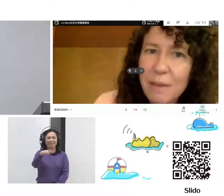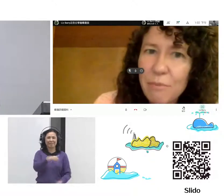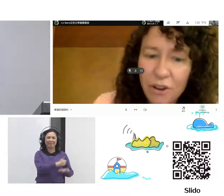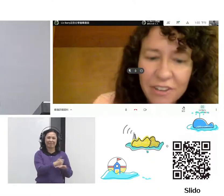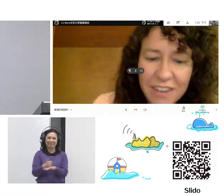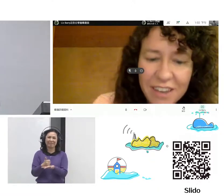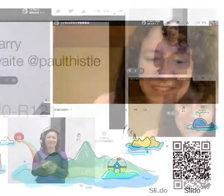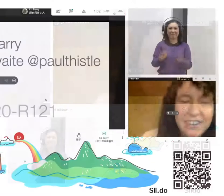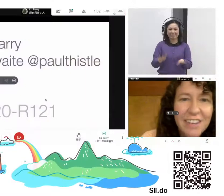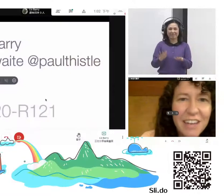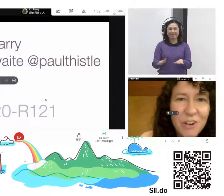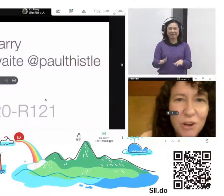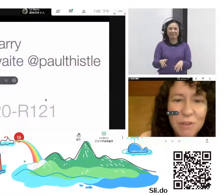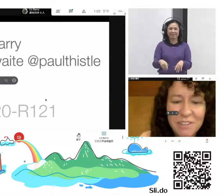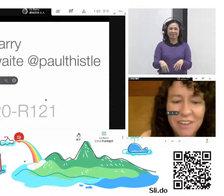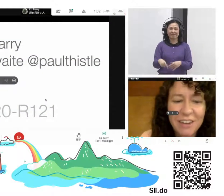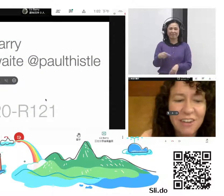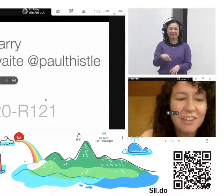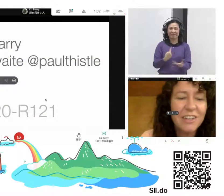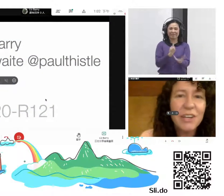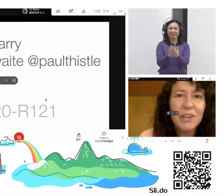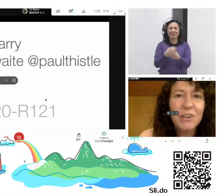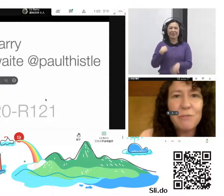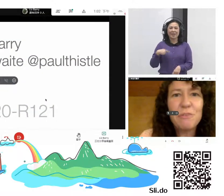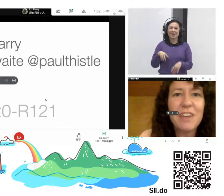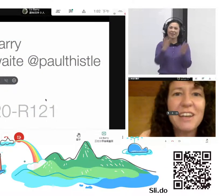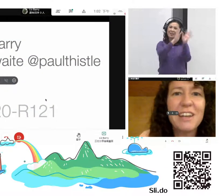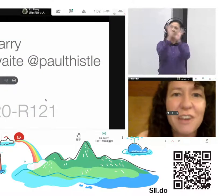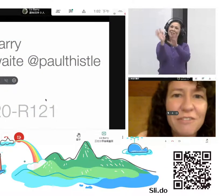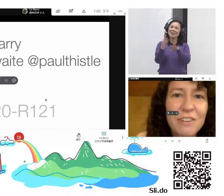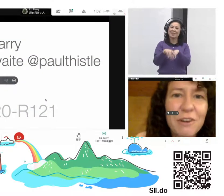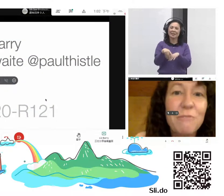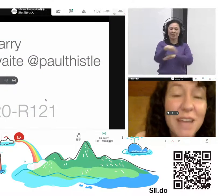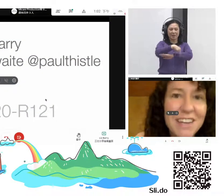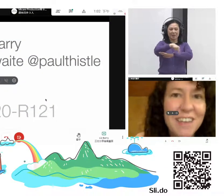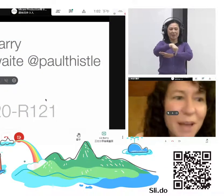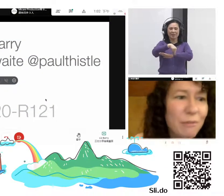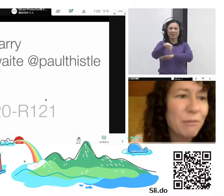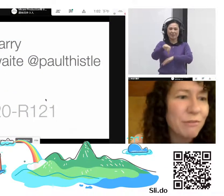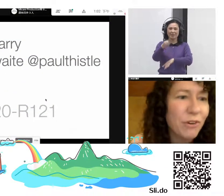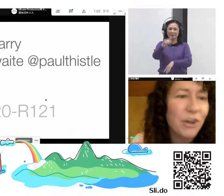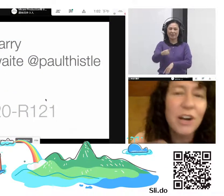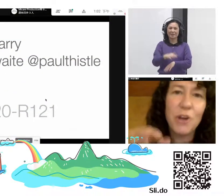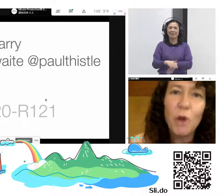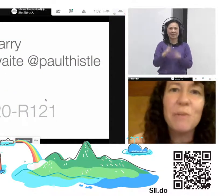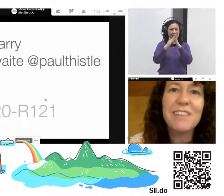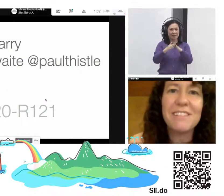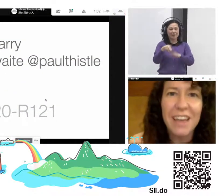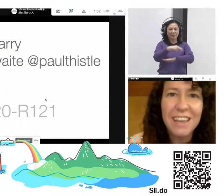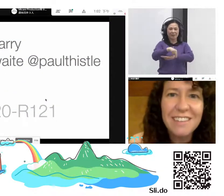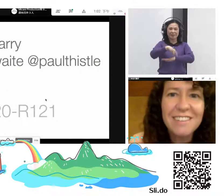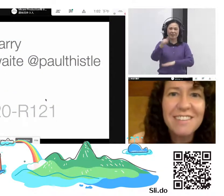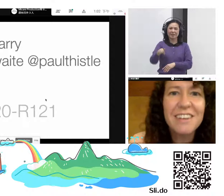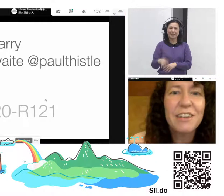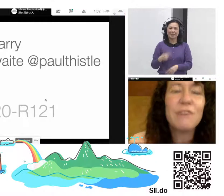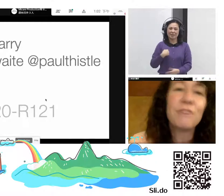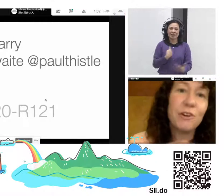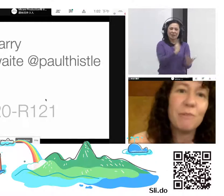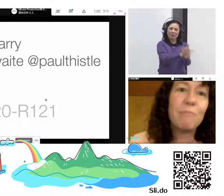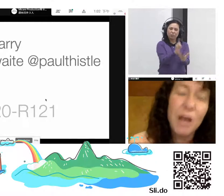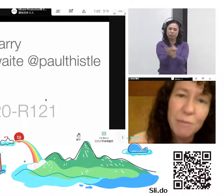landscape architect and an urban designer who has presented at GovZero many times before on open science